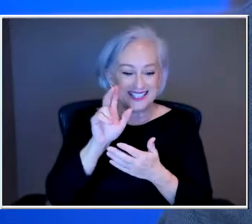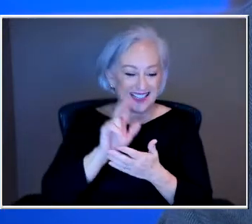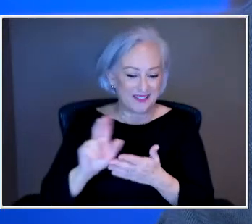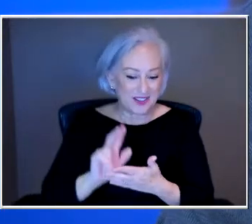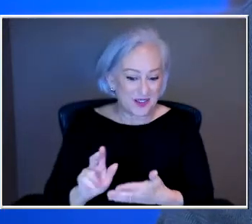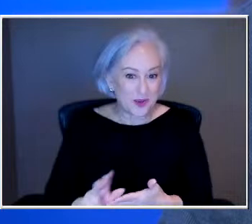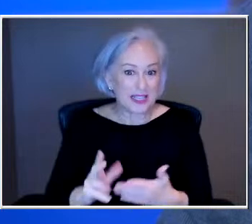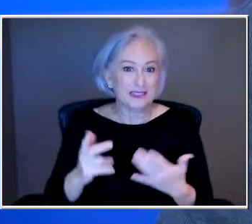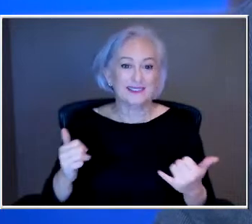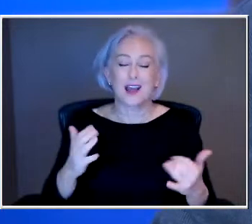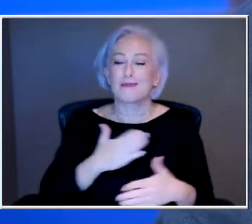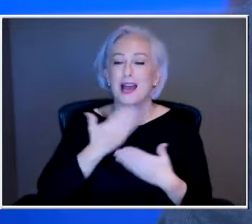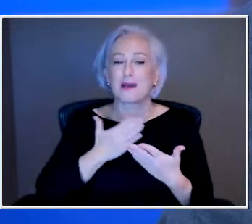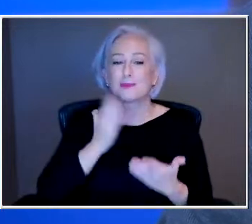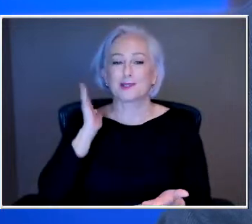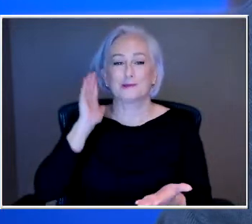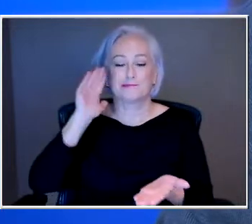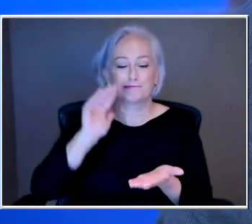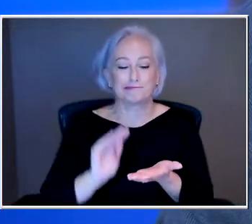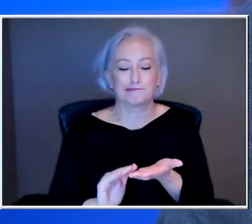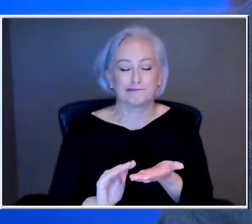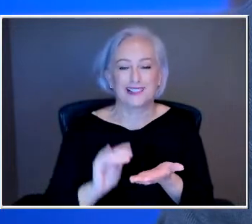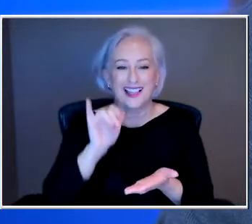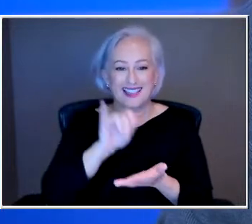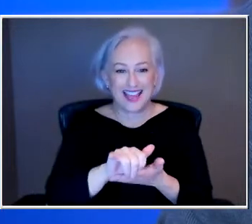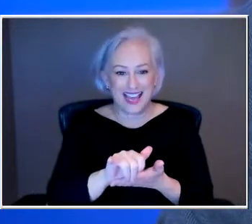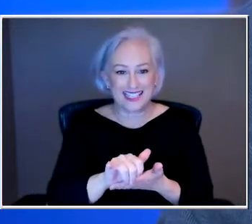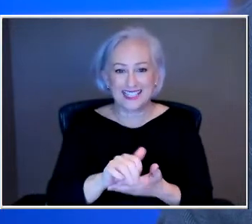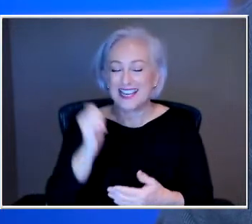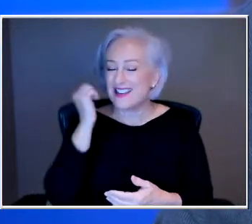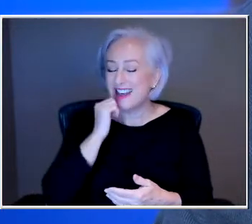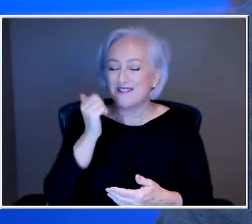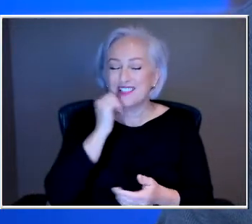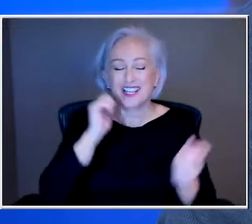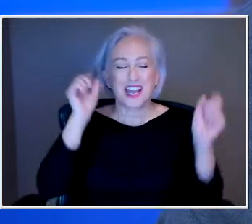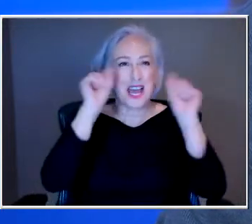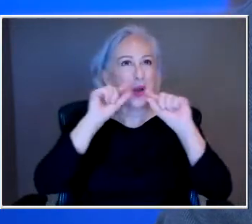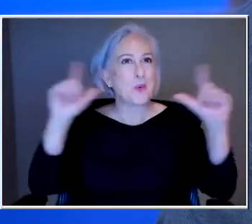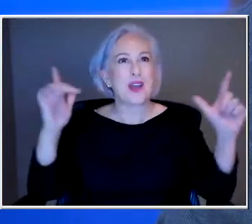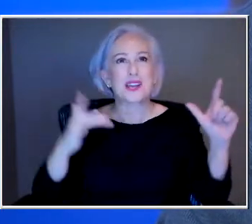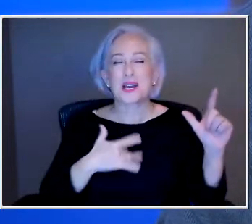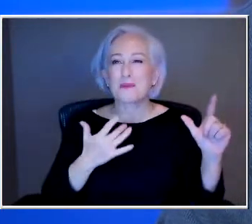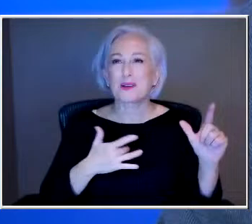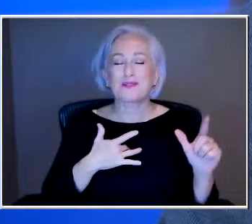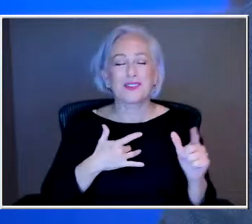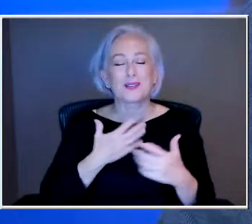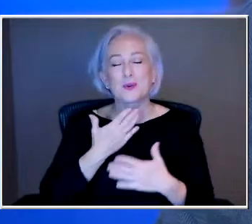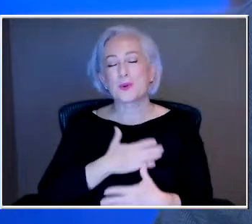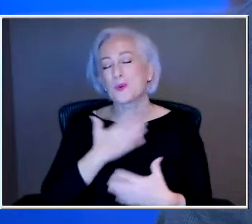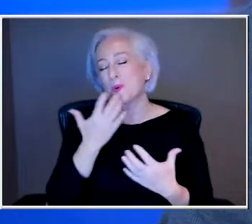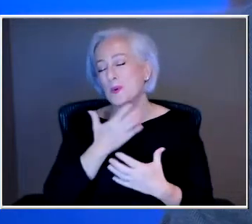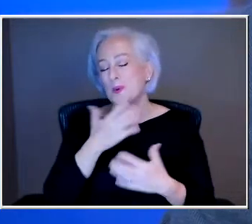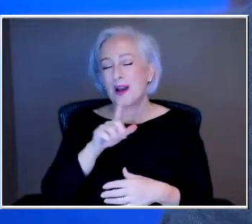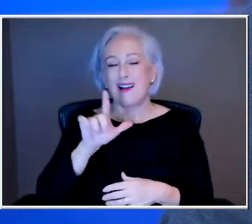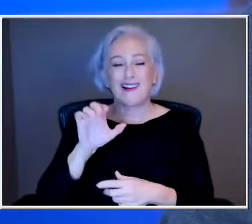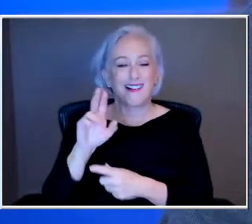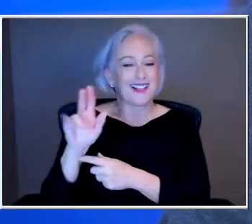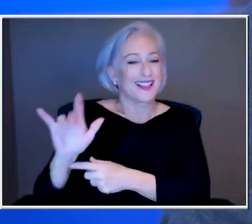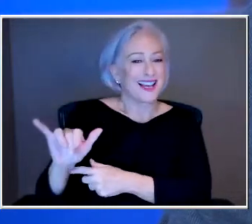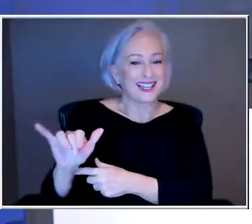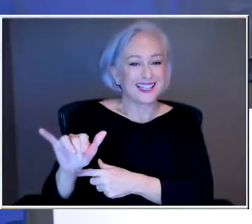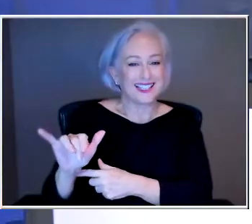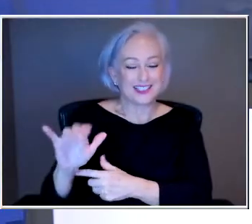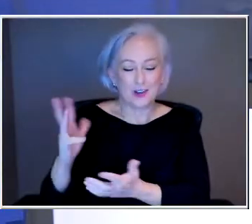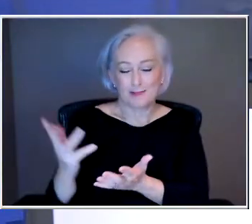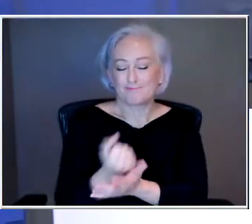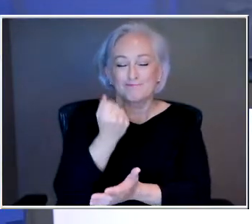And there's not a day that goes by where I don't wake up and feel just very fortunate and lucky to, so I try to make the most of every day. When it